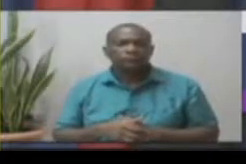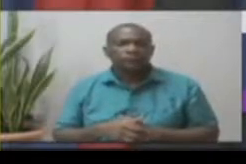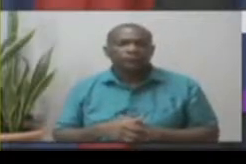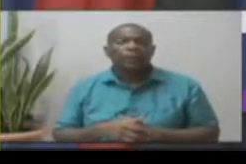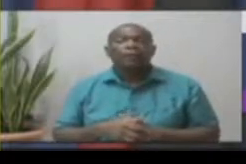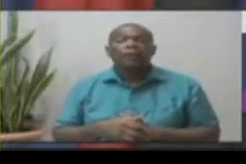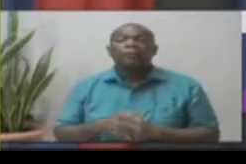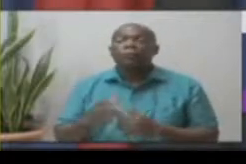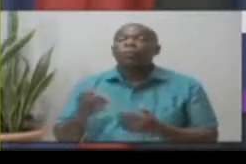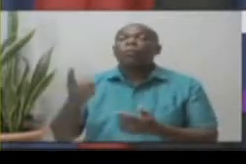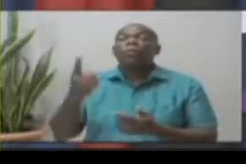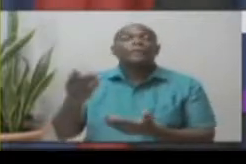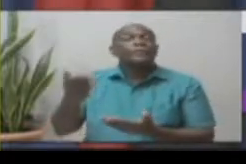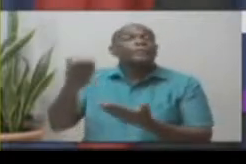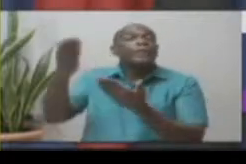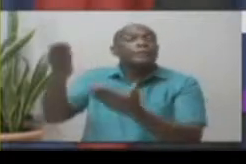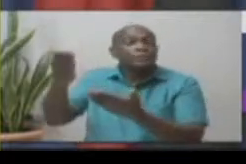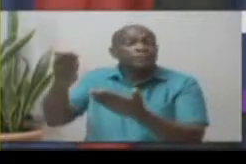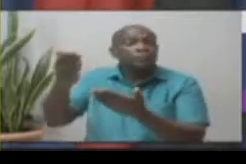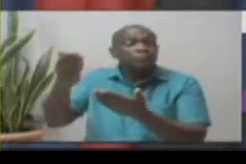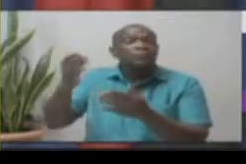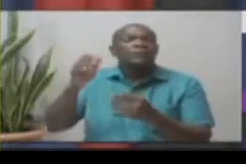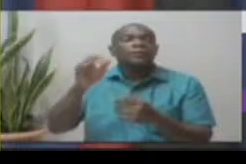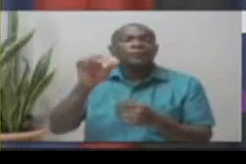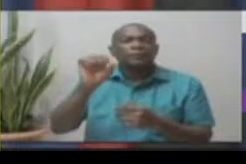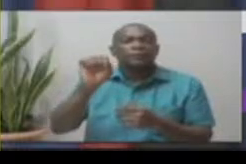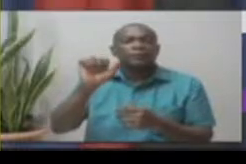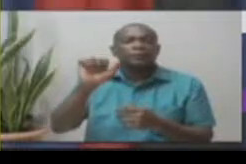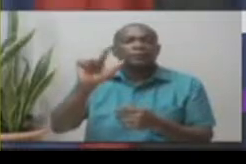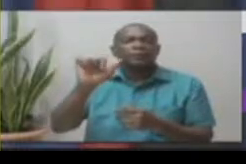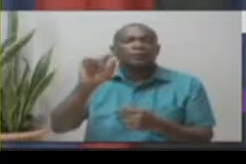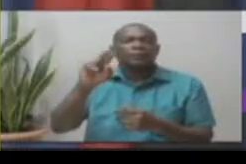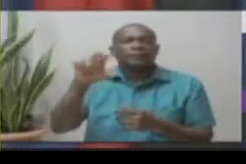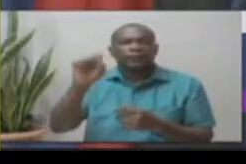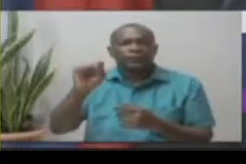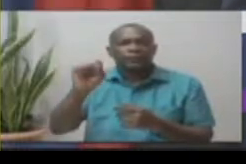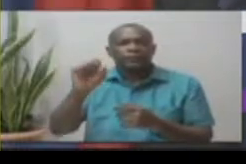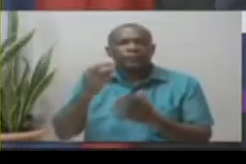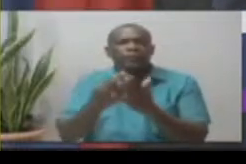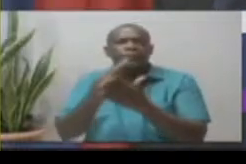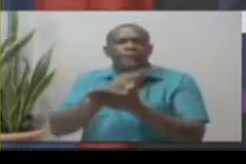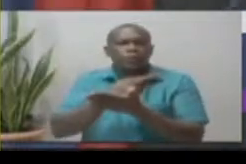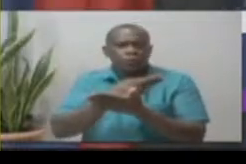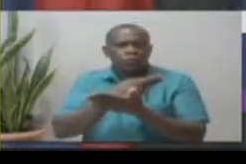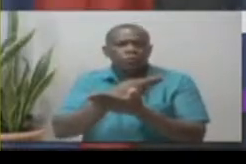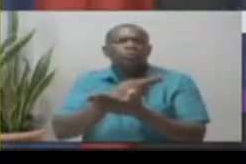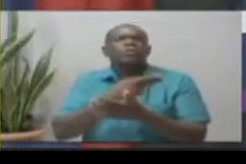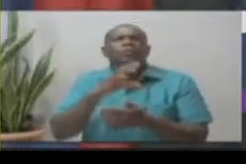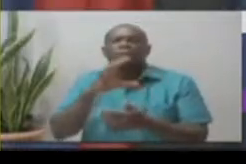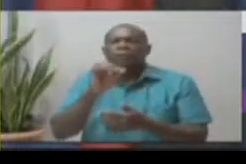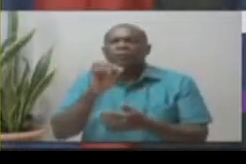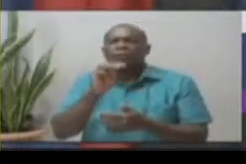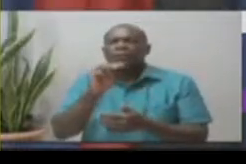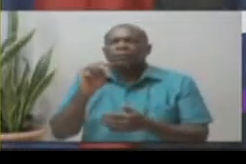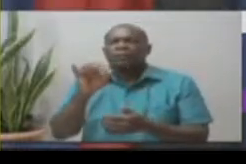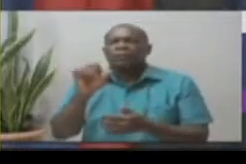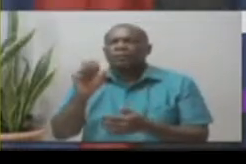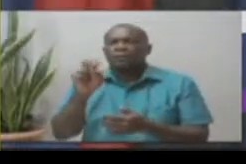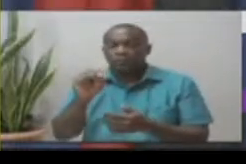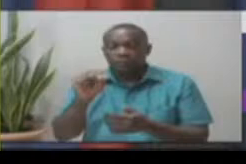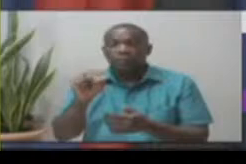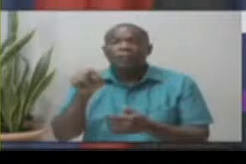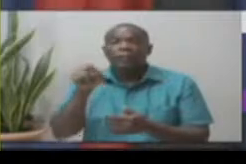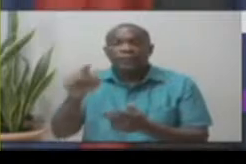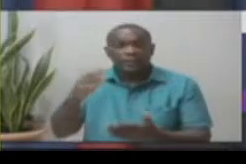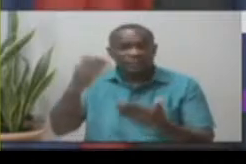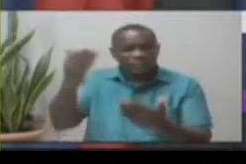that the Salaries Review Commission at one time had suggested that this exemption be